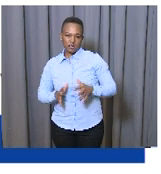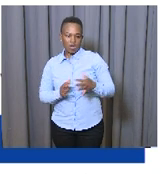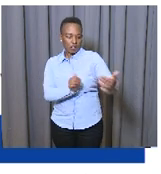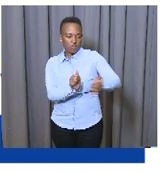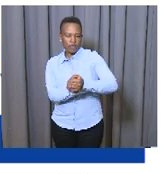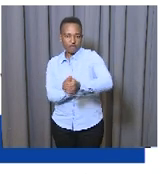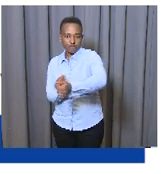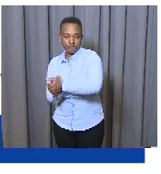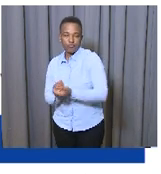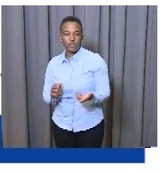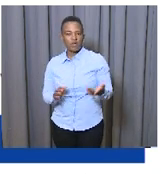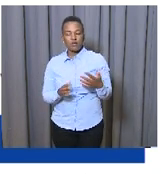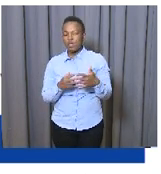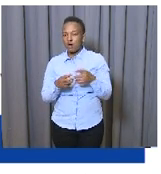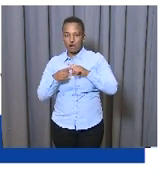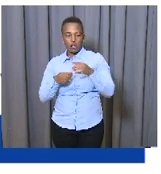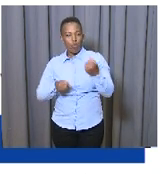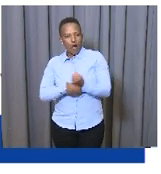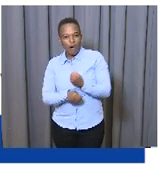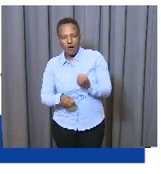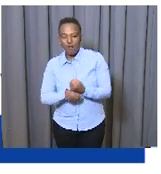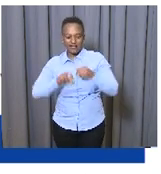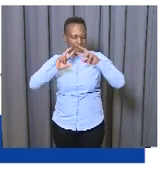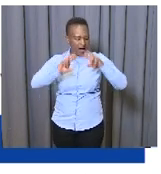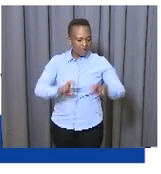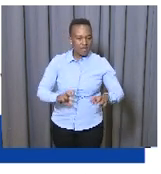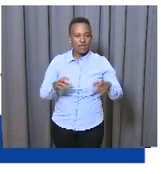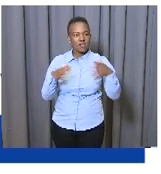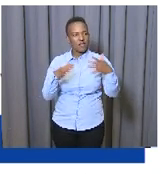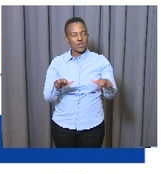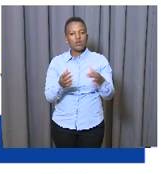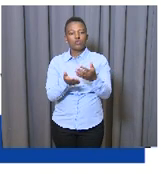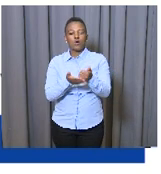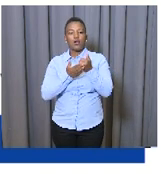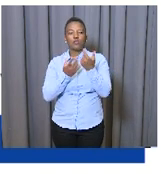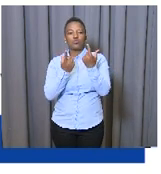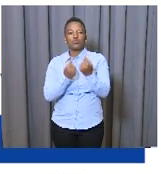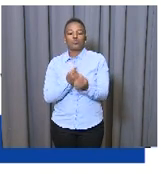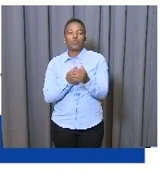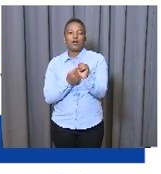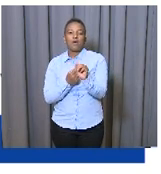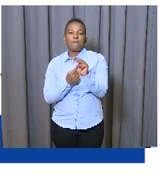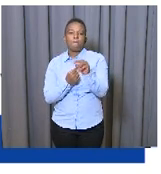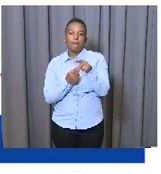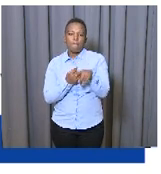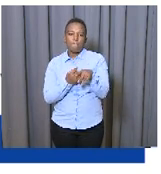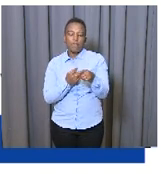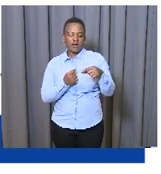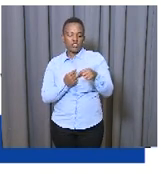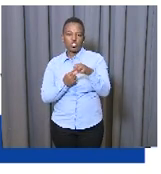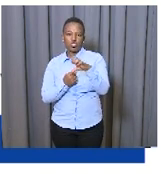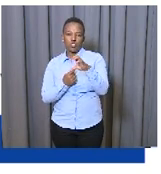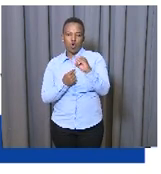us, they do all kind of work, they do surveys. They are the ones who did this mapping, geospatial mapping for us.